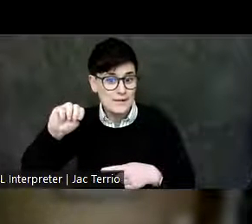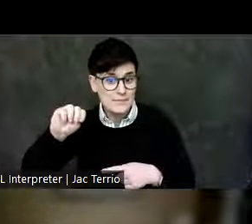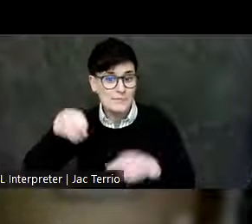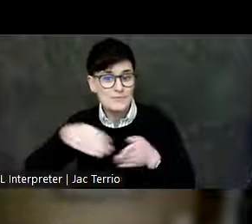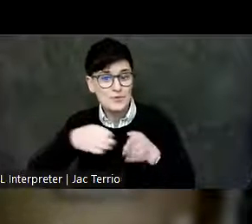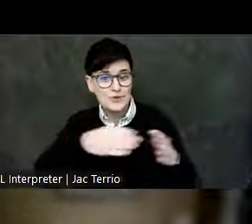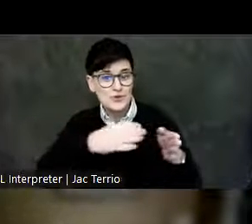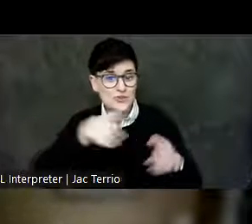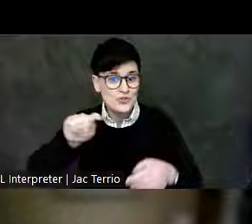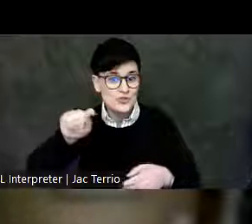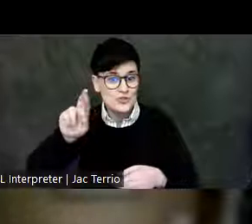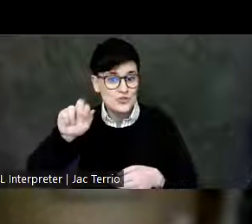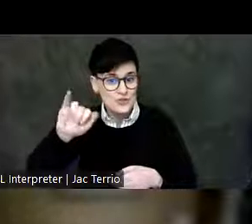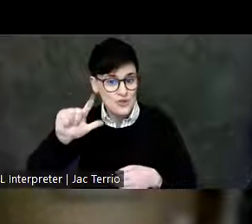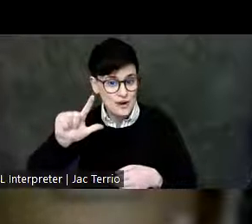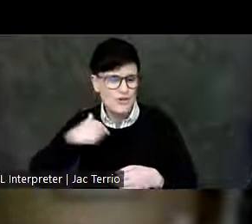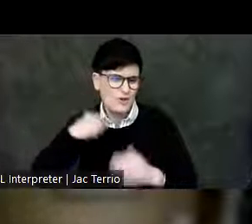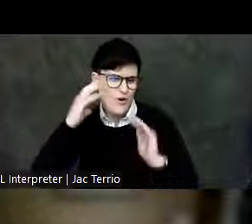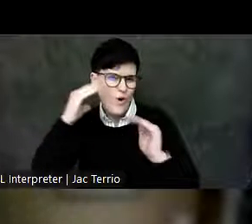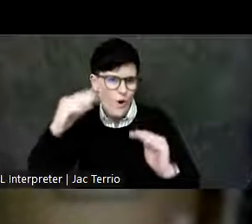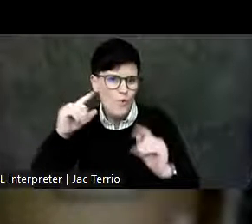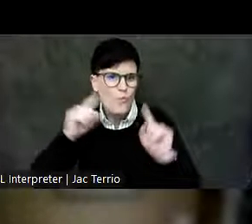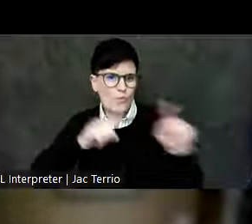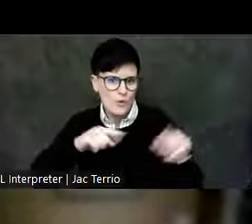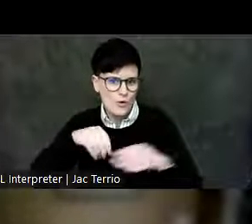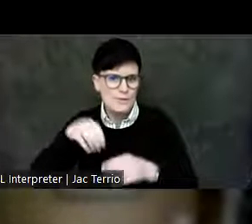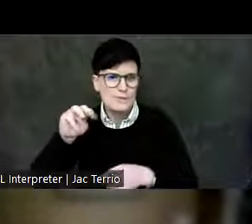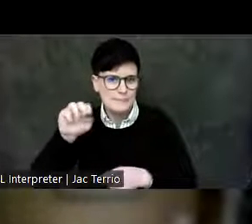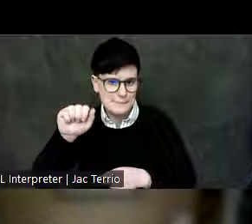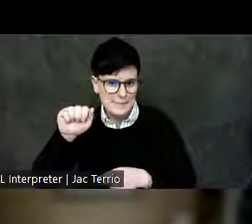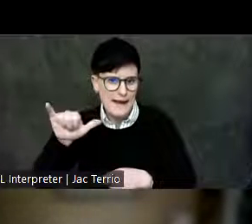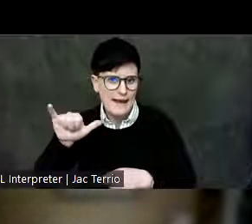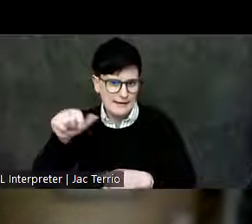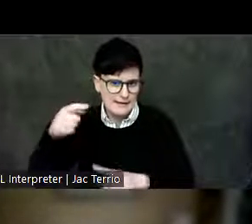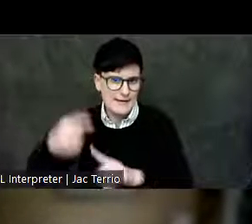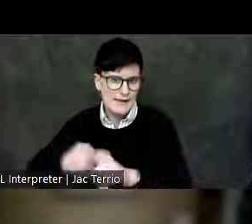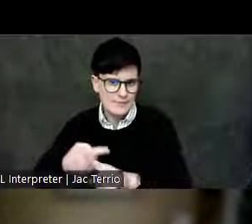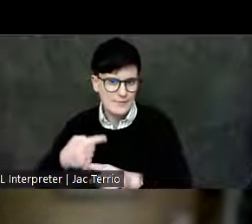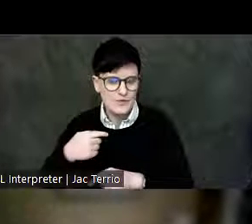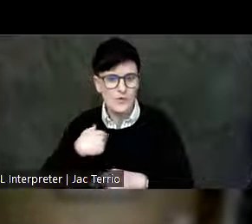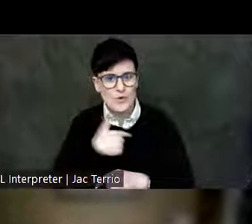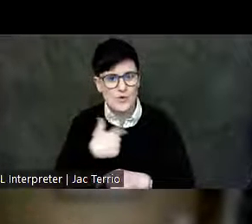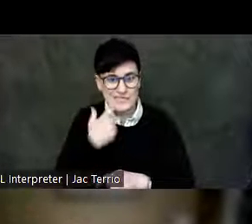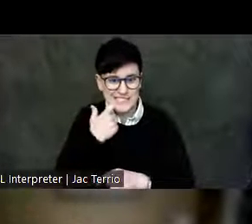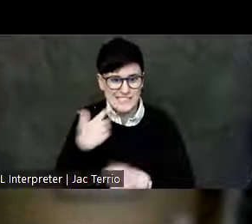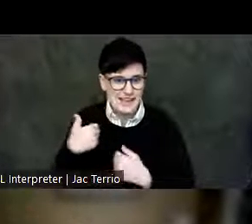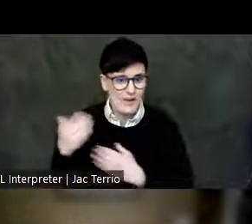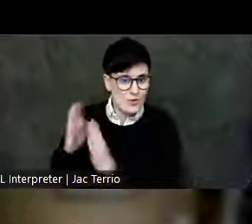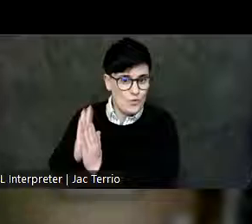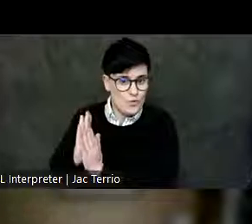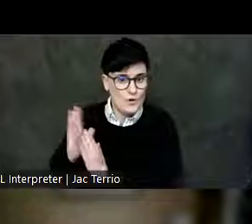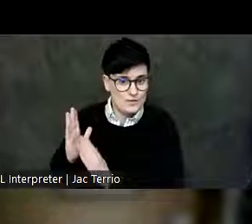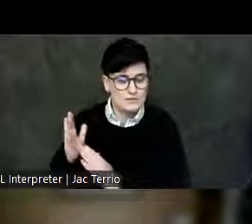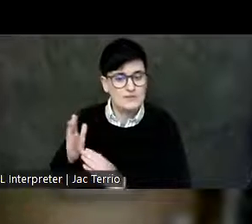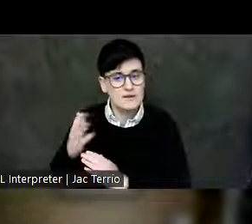recent request. And we may actually have a few breakouts with some other